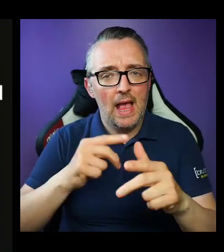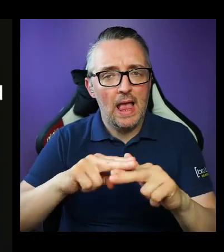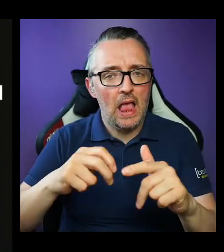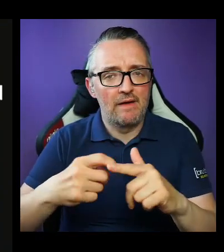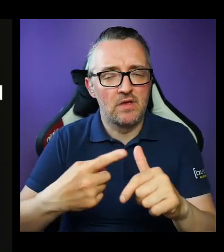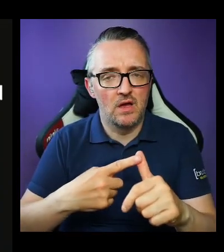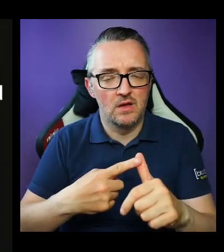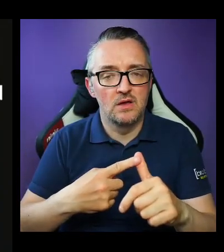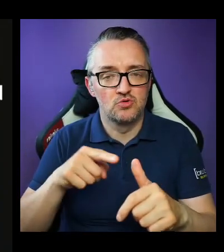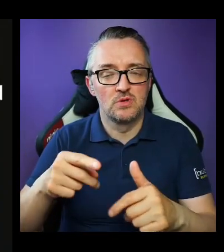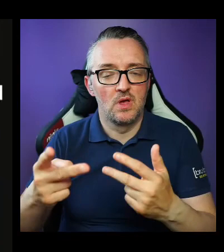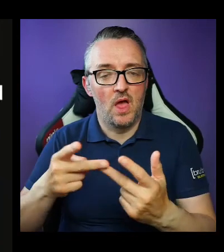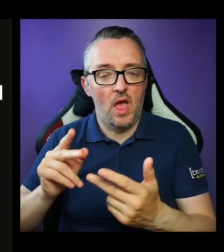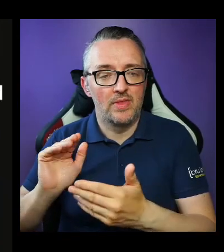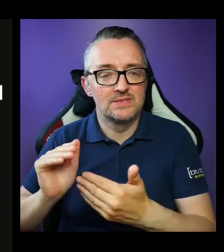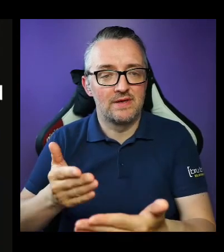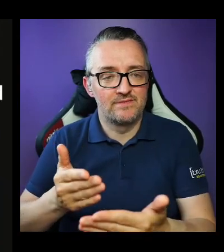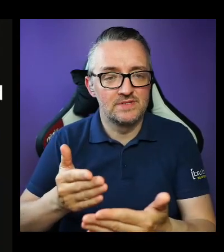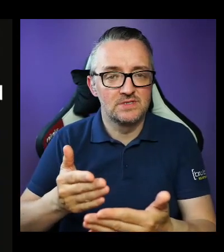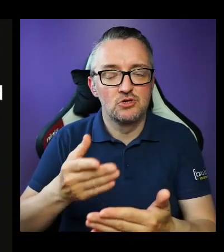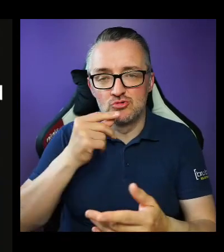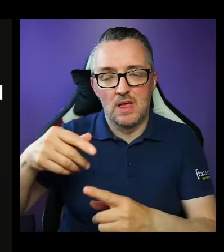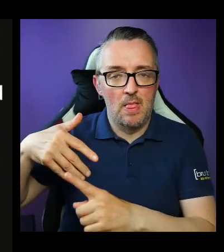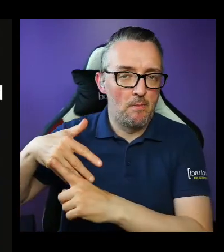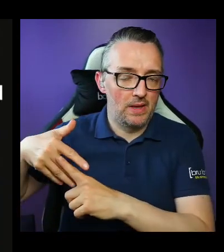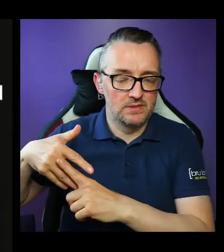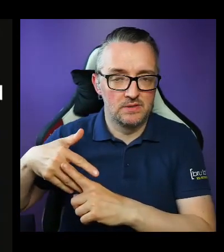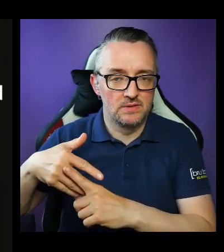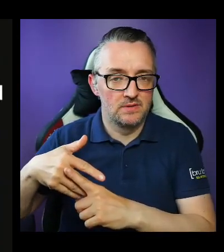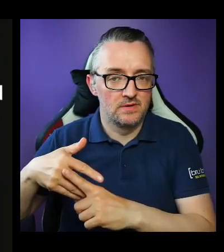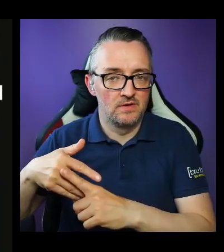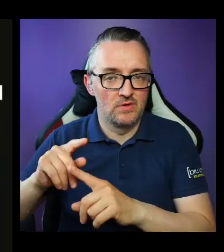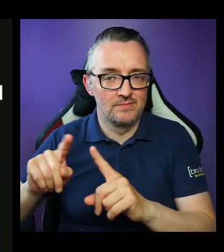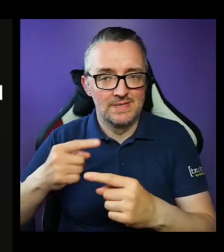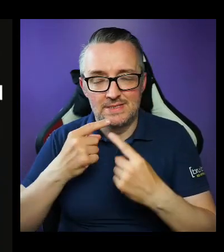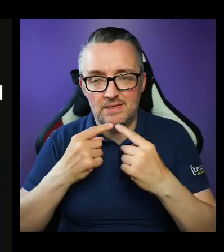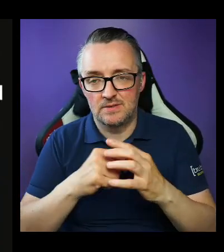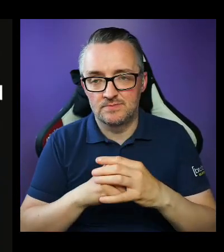that's another service that we use in the backend for data